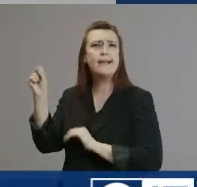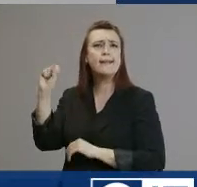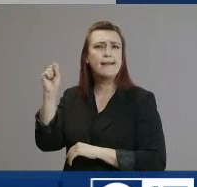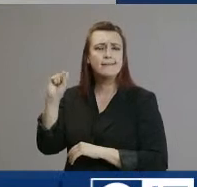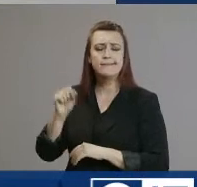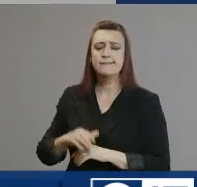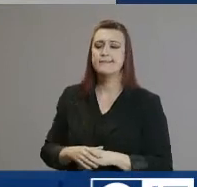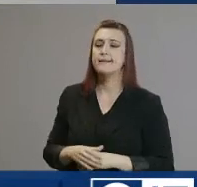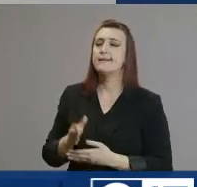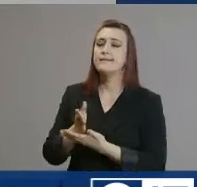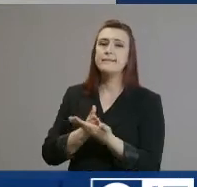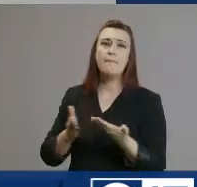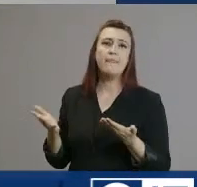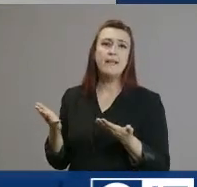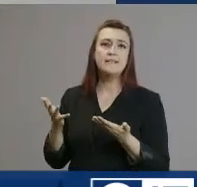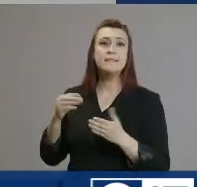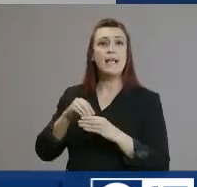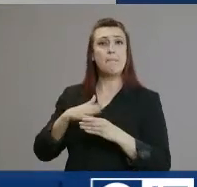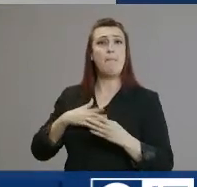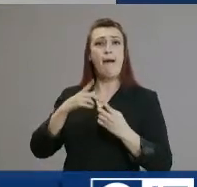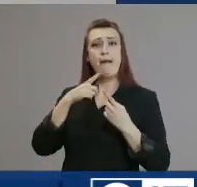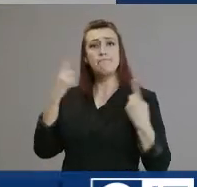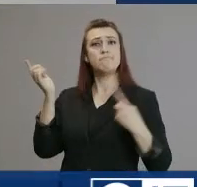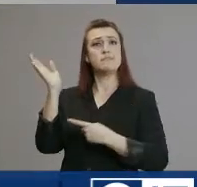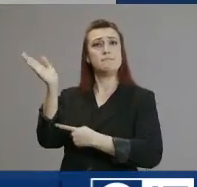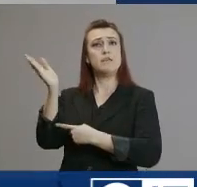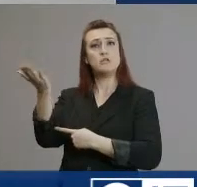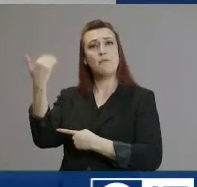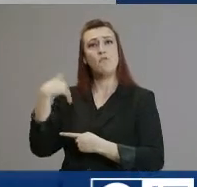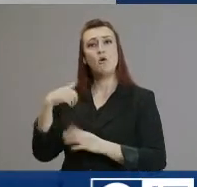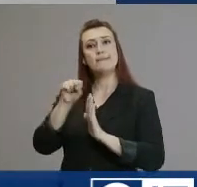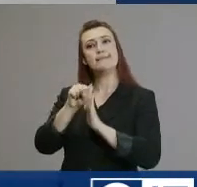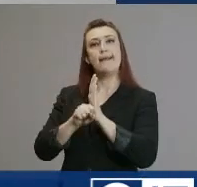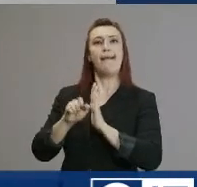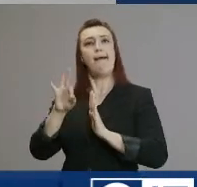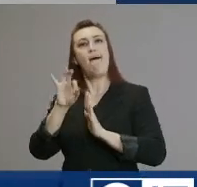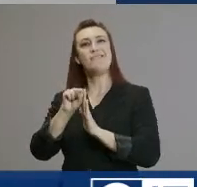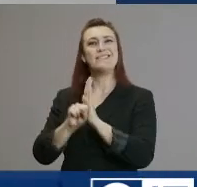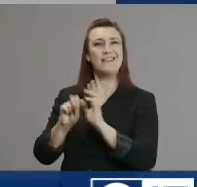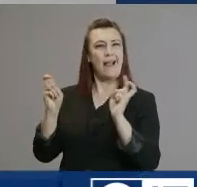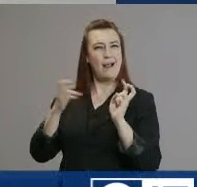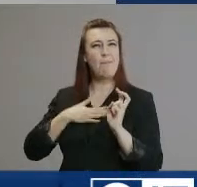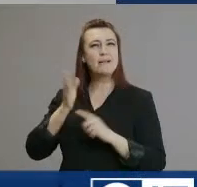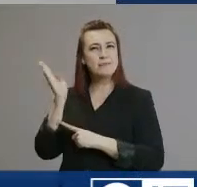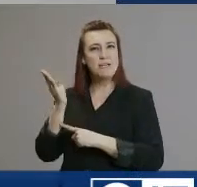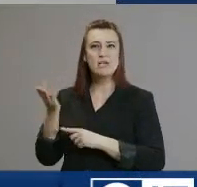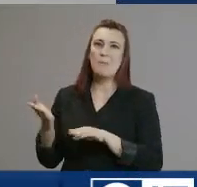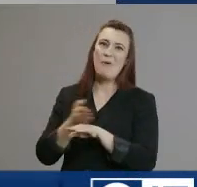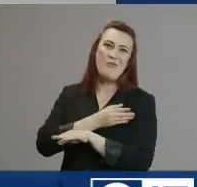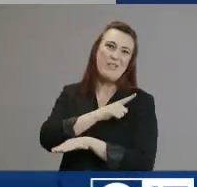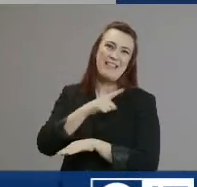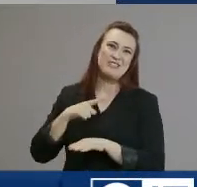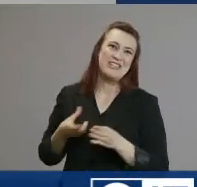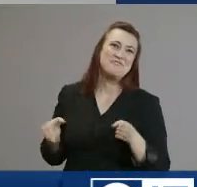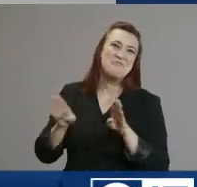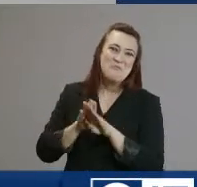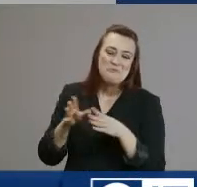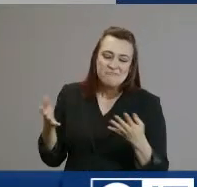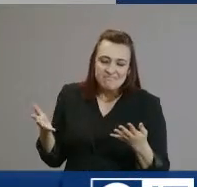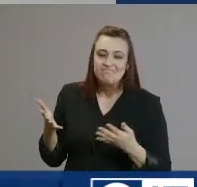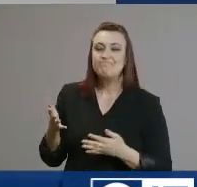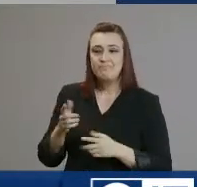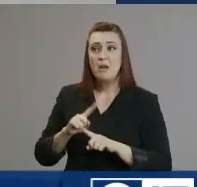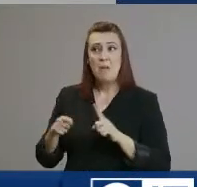of the state before the legislative session closed up, most notably in terms of